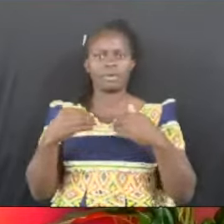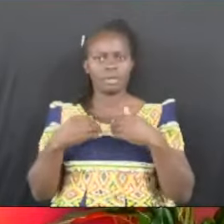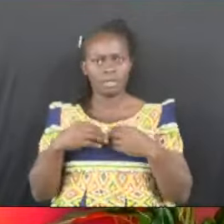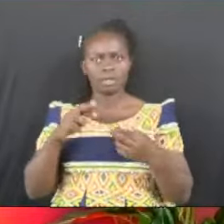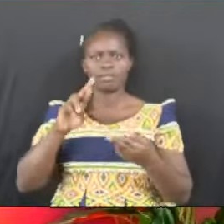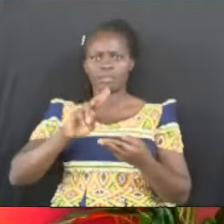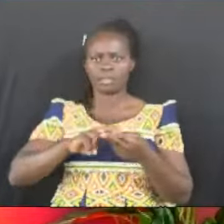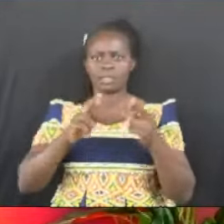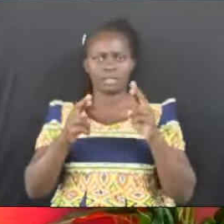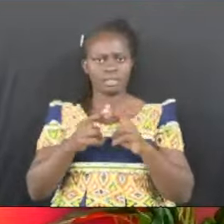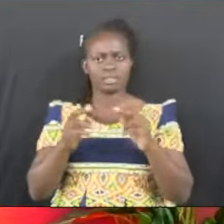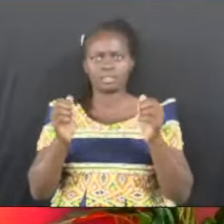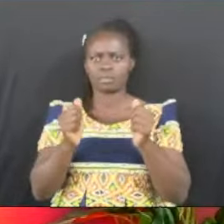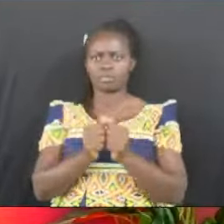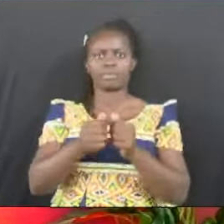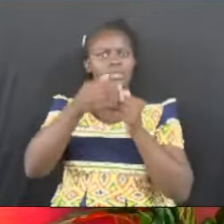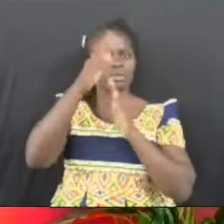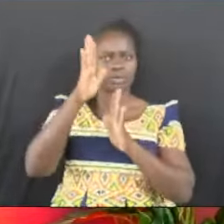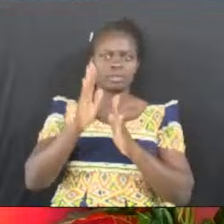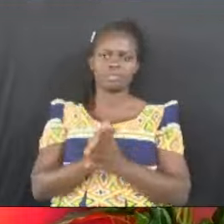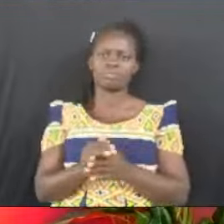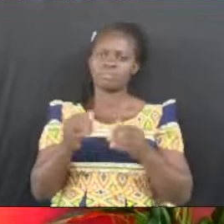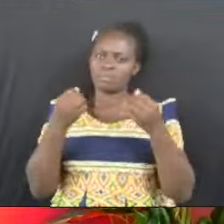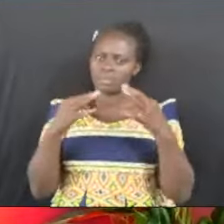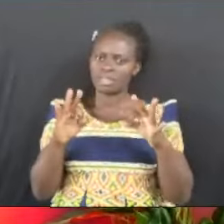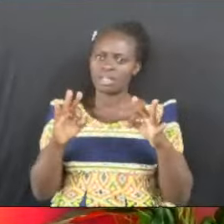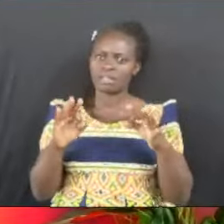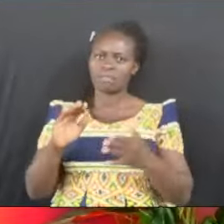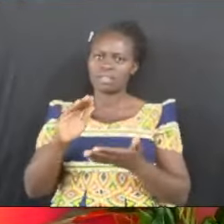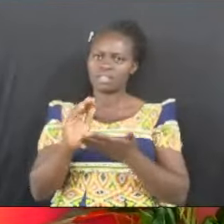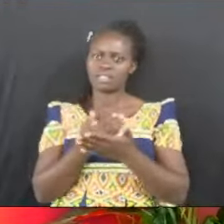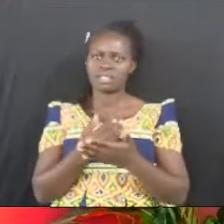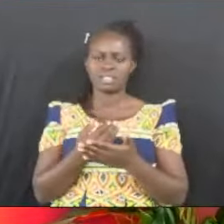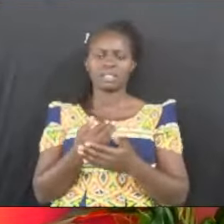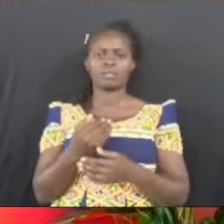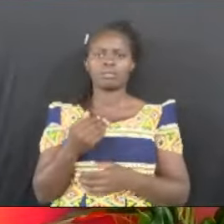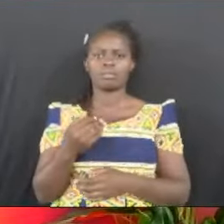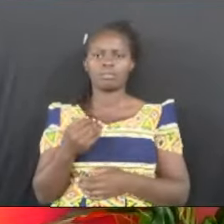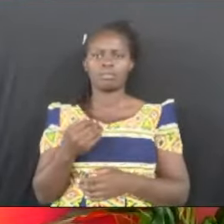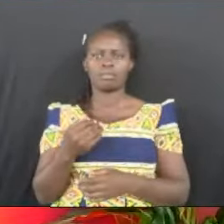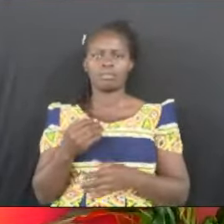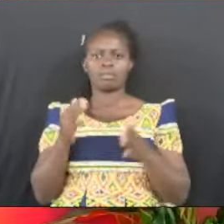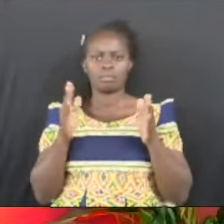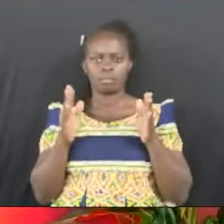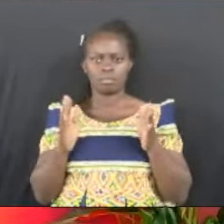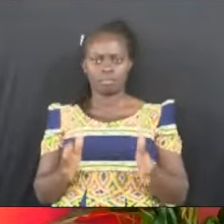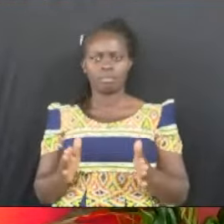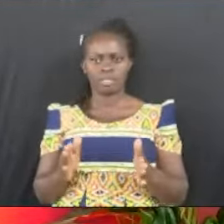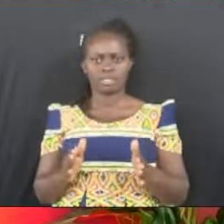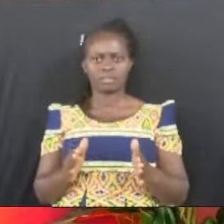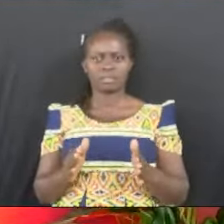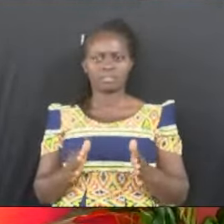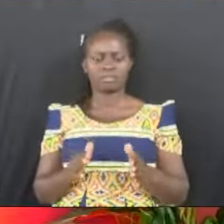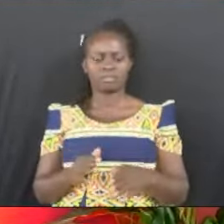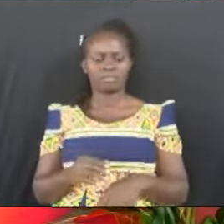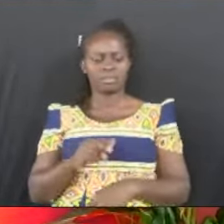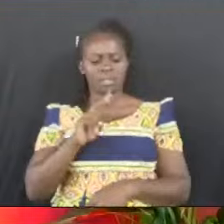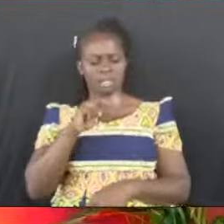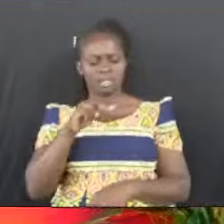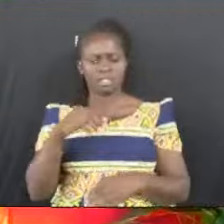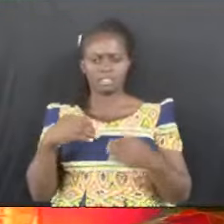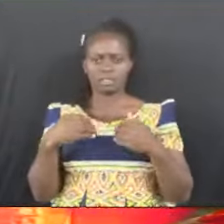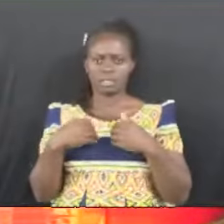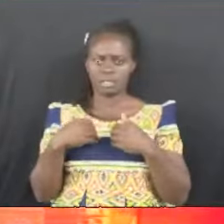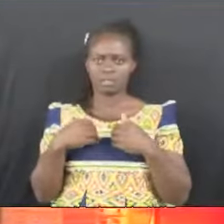you, don't deal with that person that insults you, but with God. Lord, you know, change